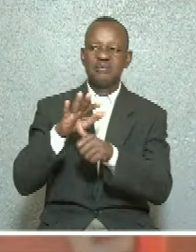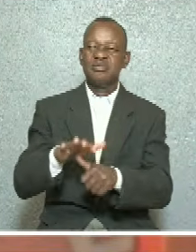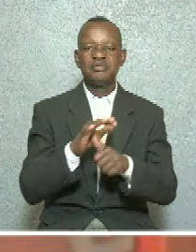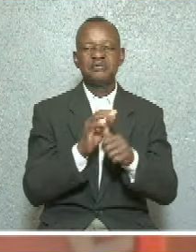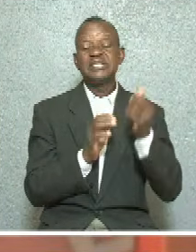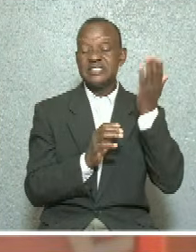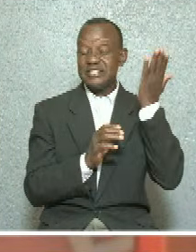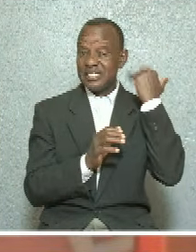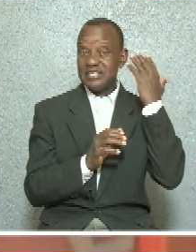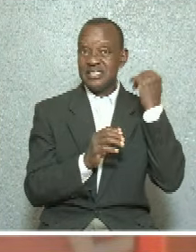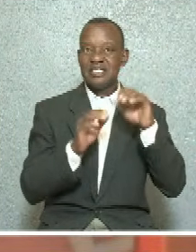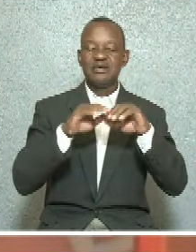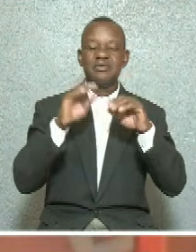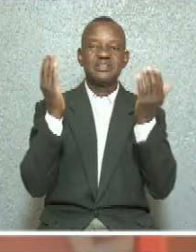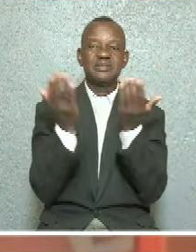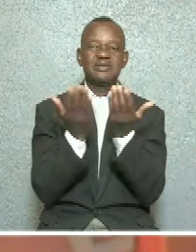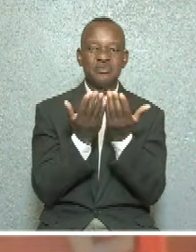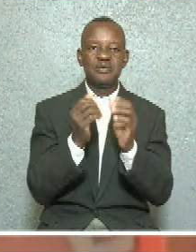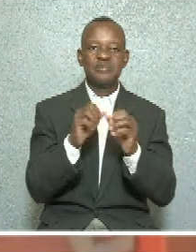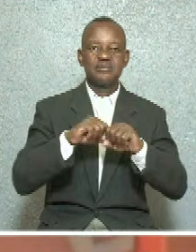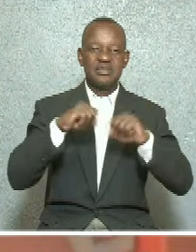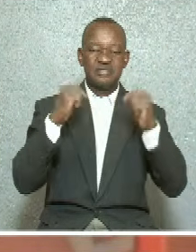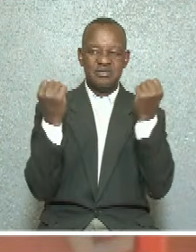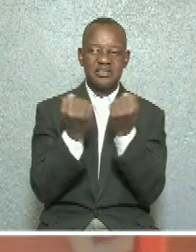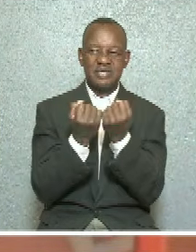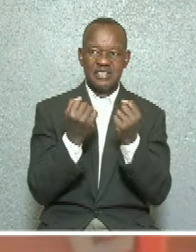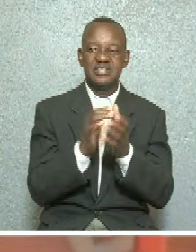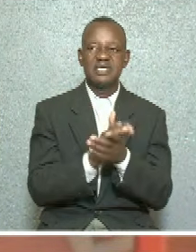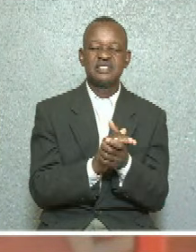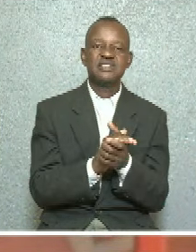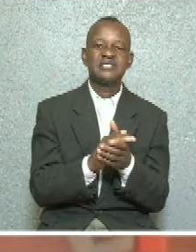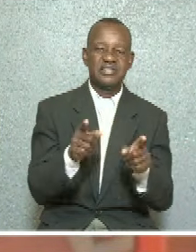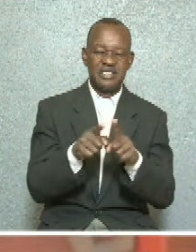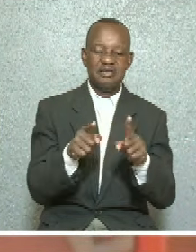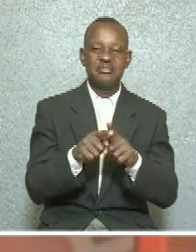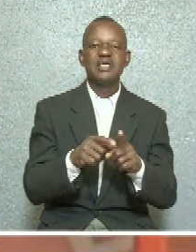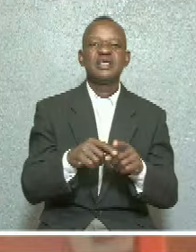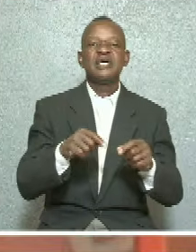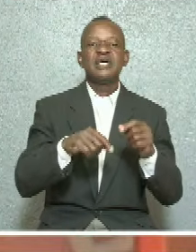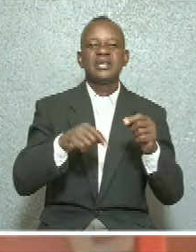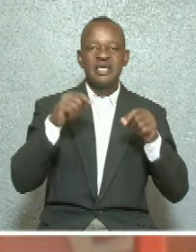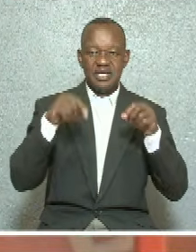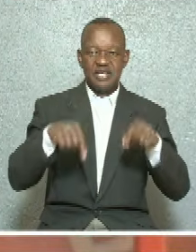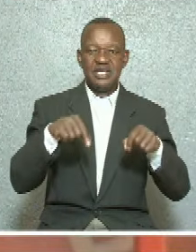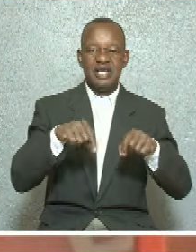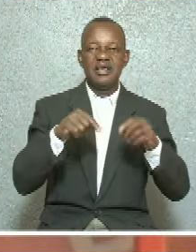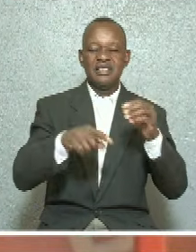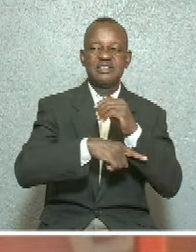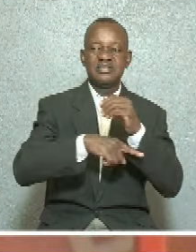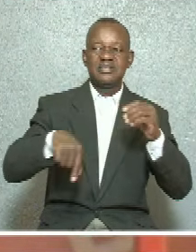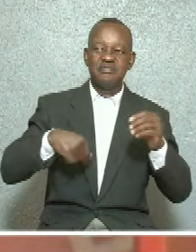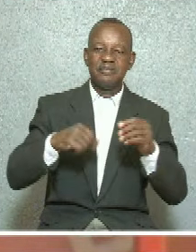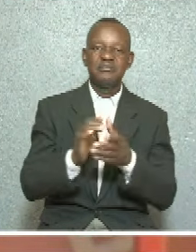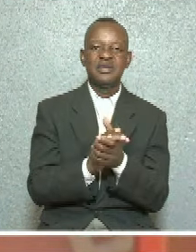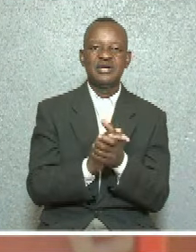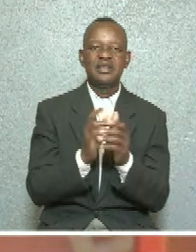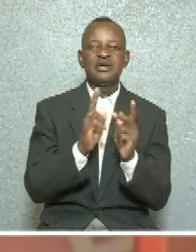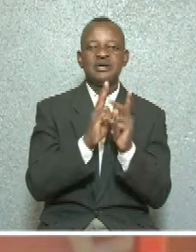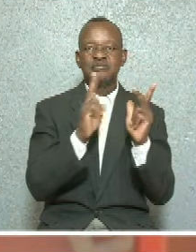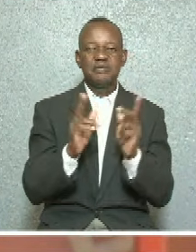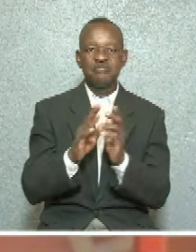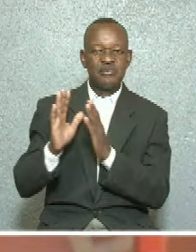movement, specifically in the continent, with countries wanting their independence from the colonizers. And freedom doesn't always come